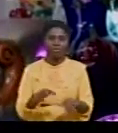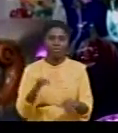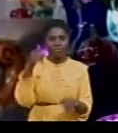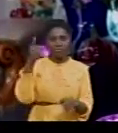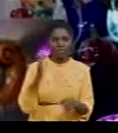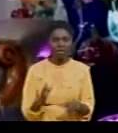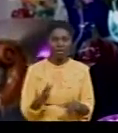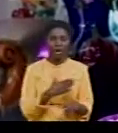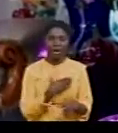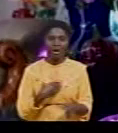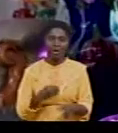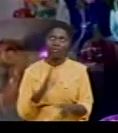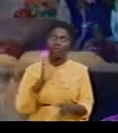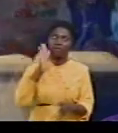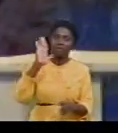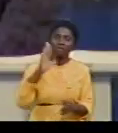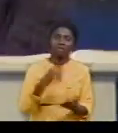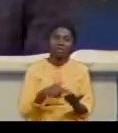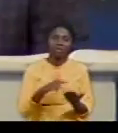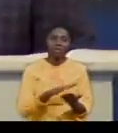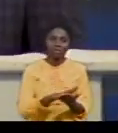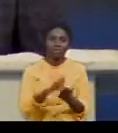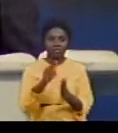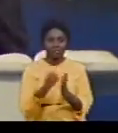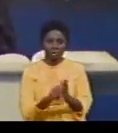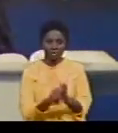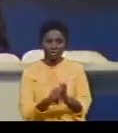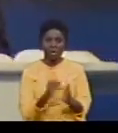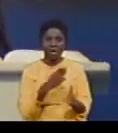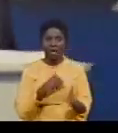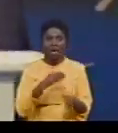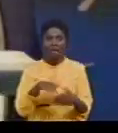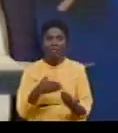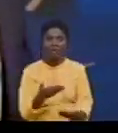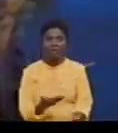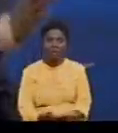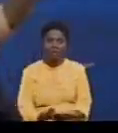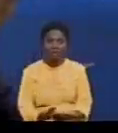and his righteousness,